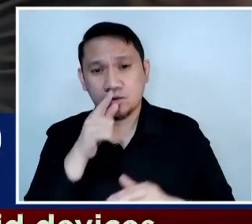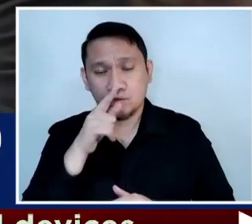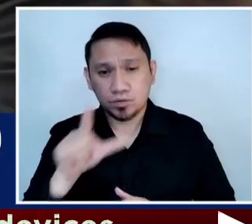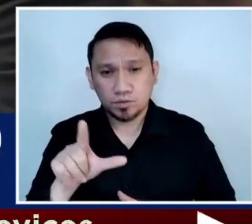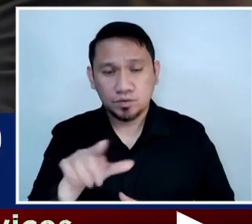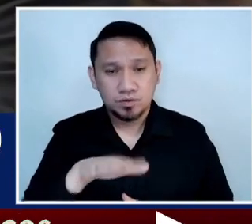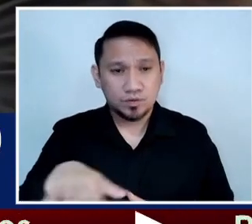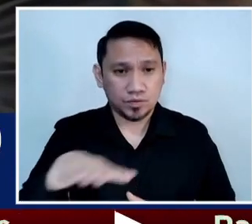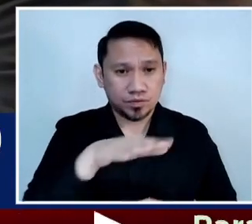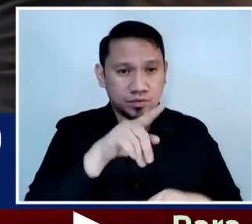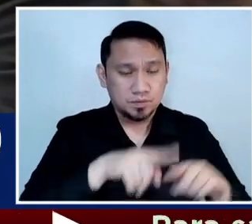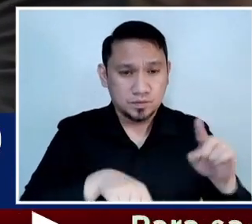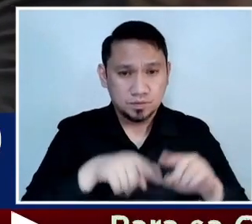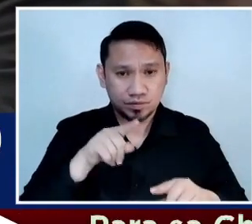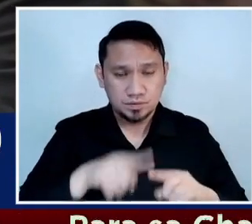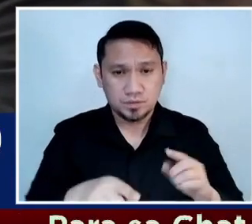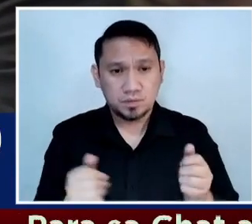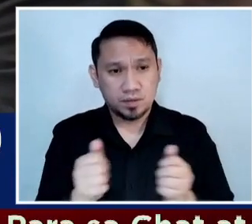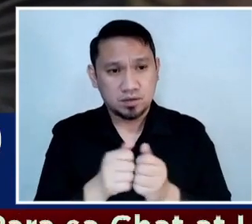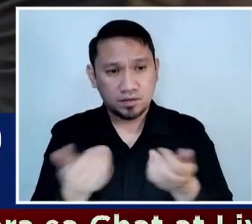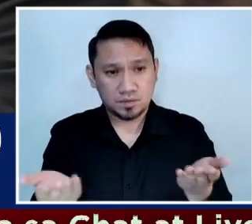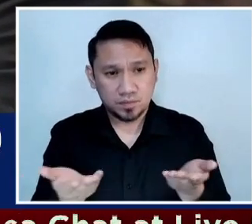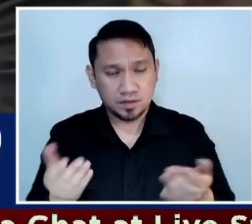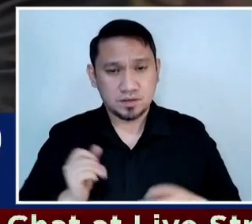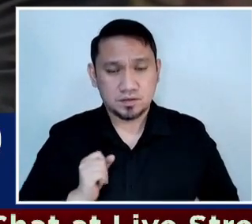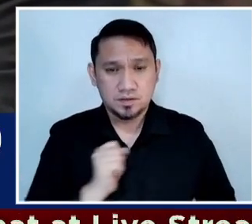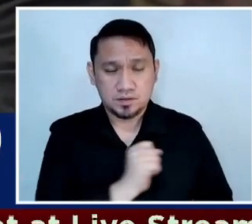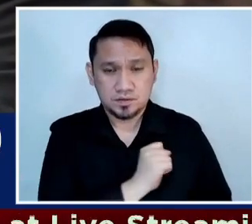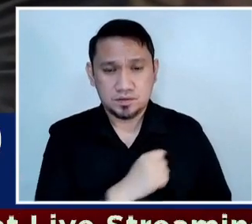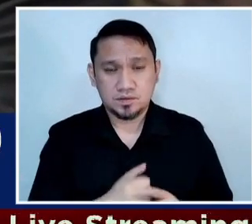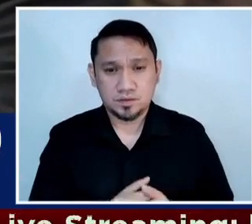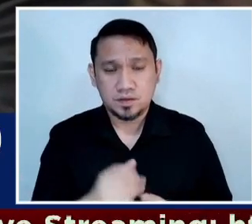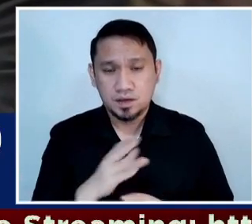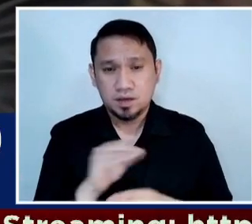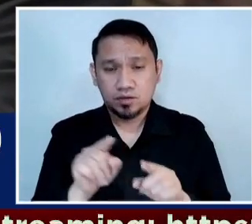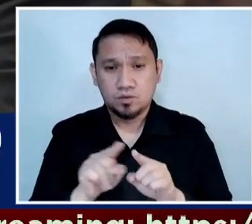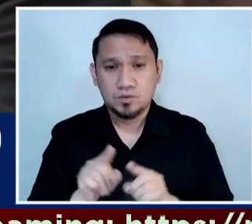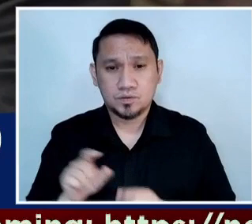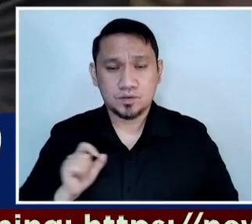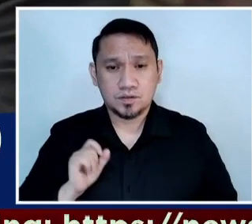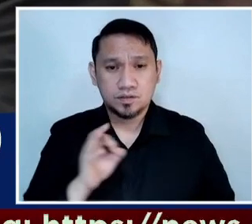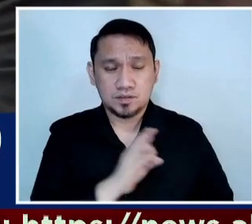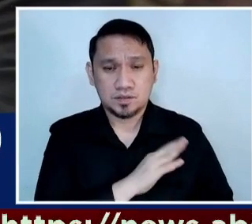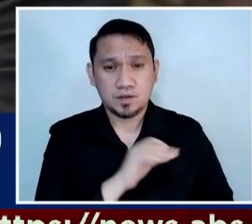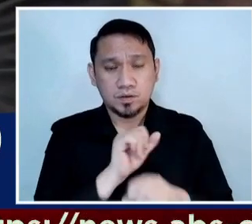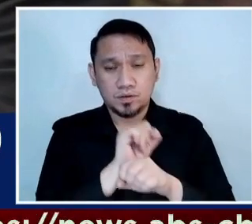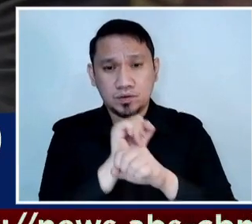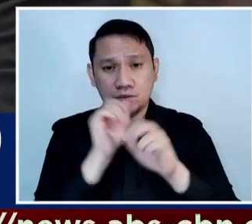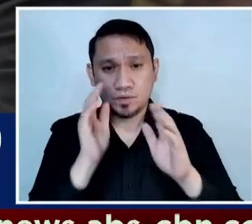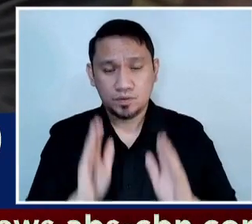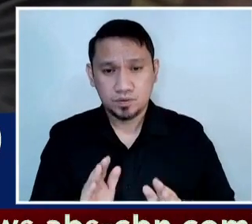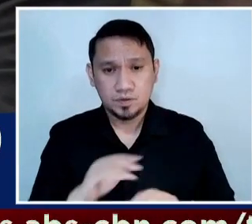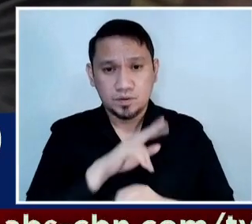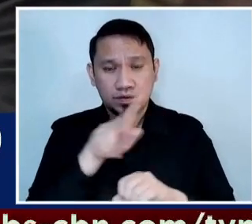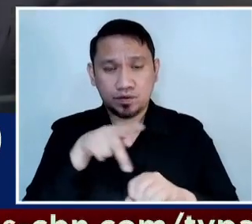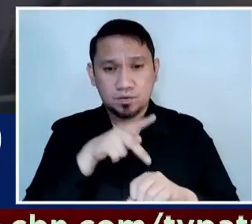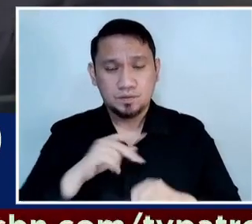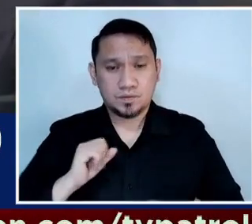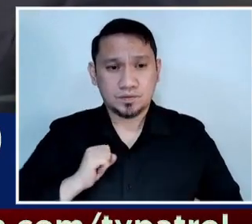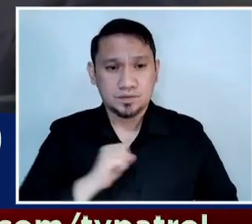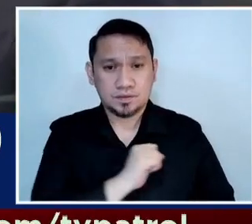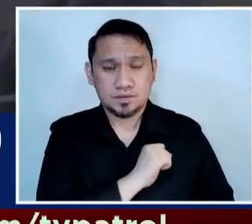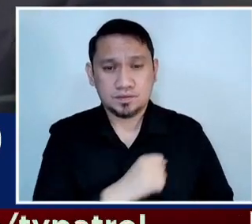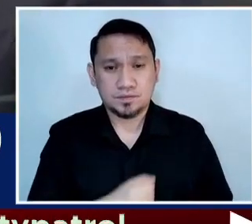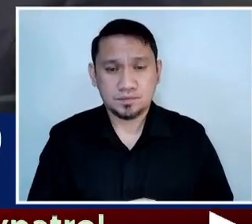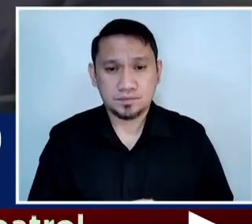dear friends and colleagues. The same wish goes to all the staff and employees of the Philippine Senate. I